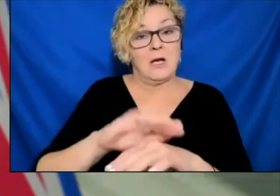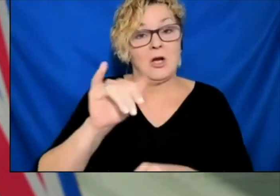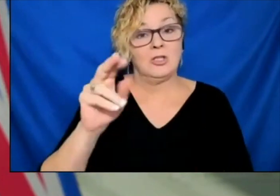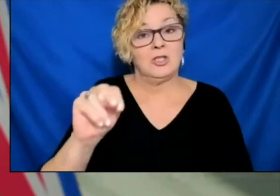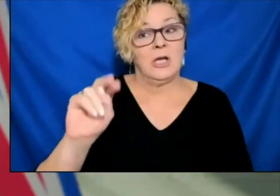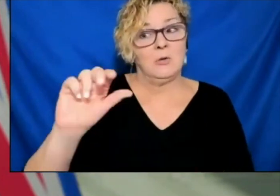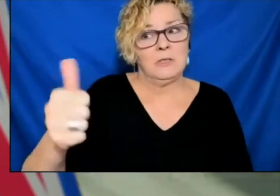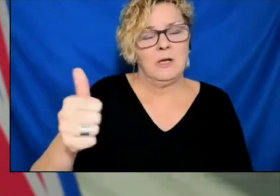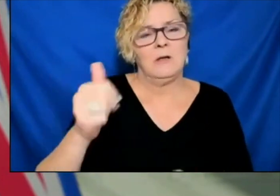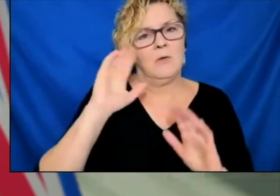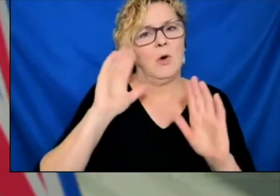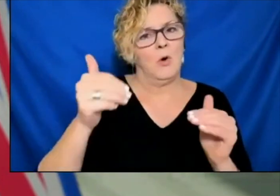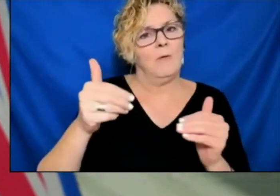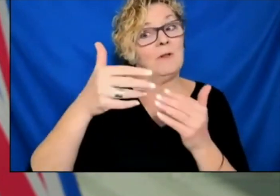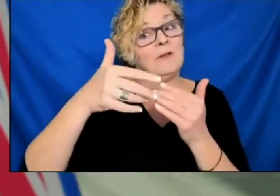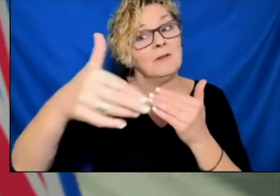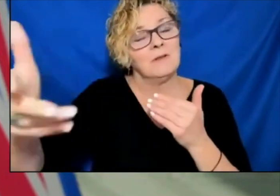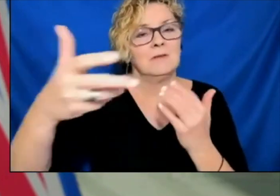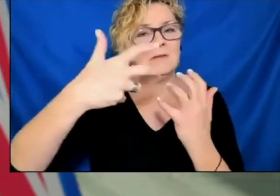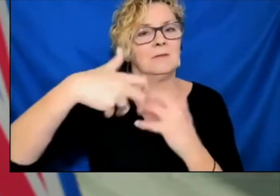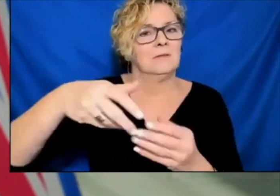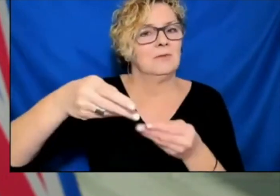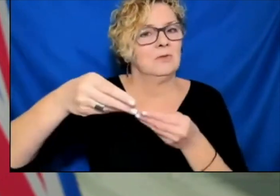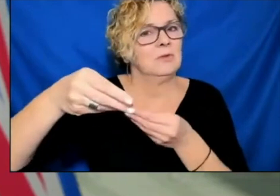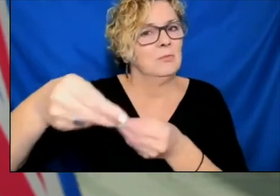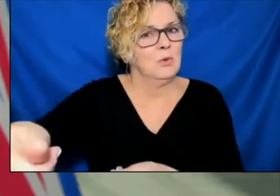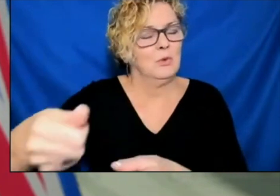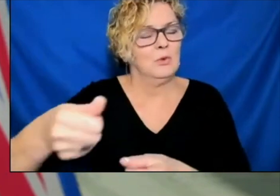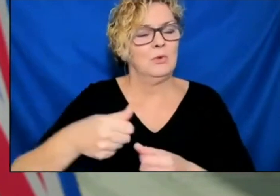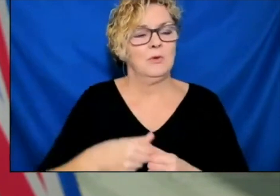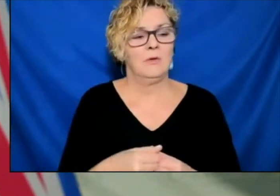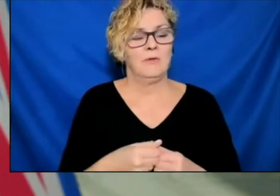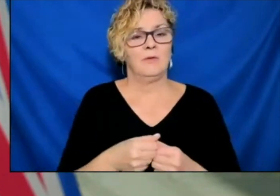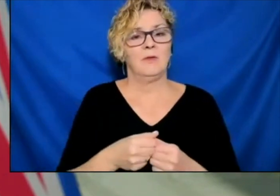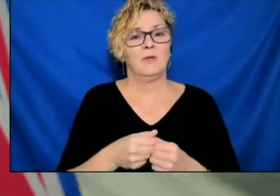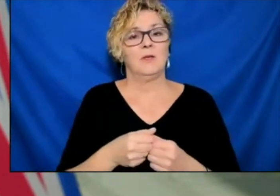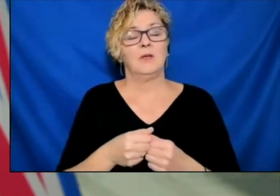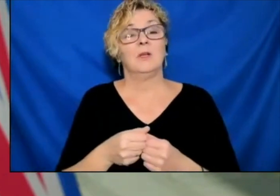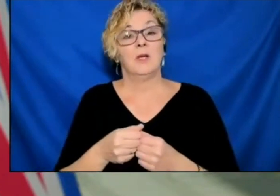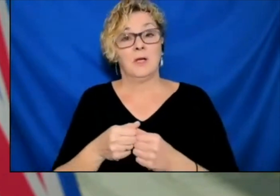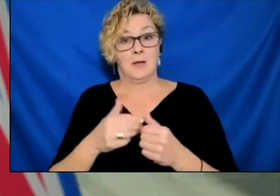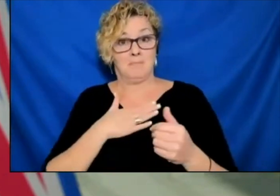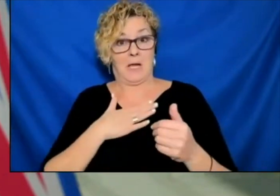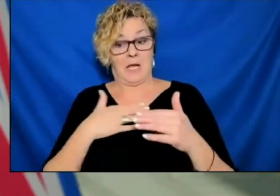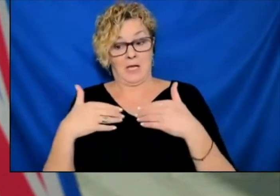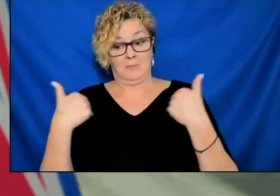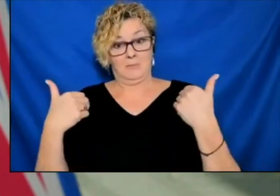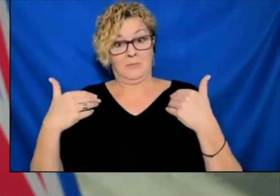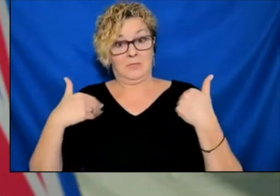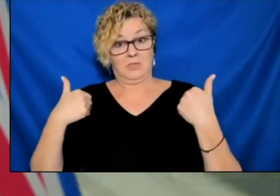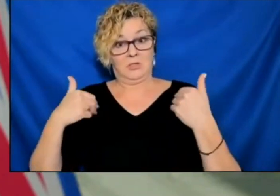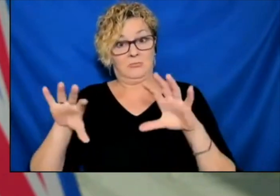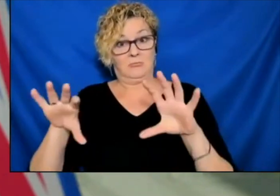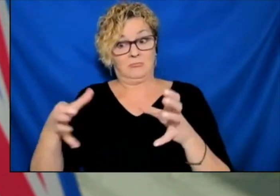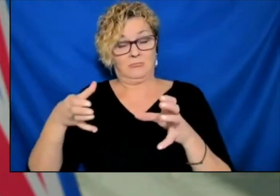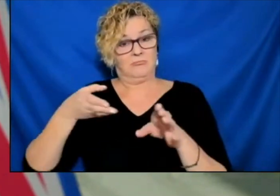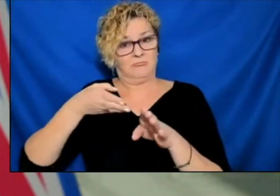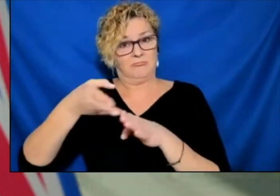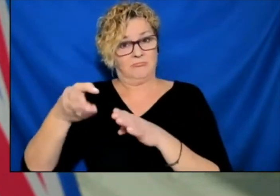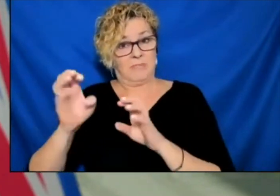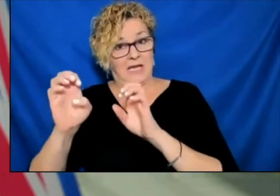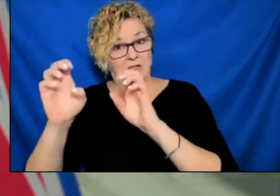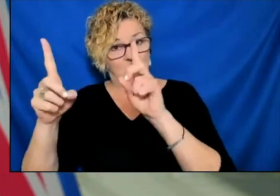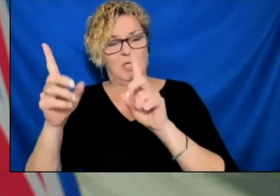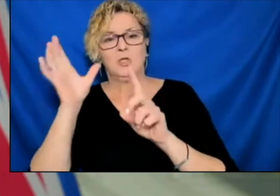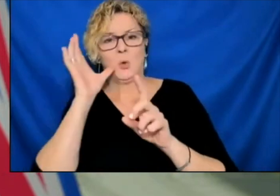all of us, and we are going to keep working closely with public health, with all of our education partners to ensure